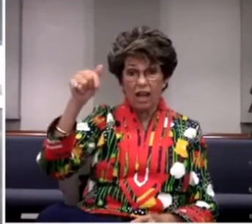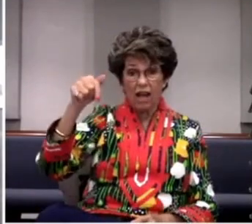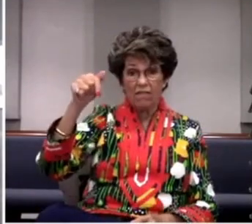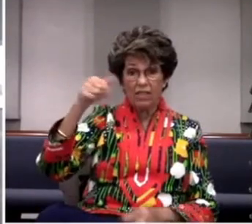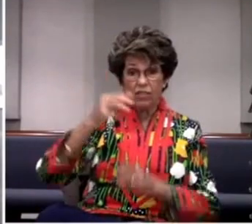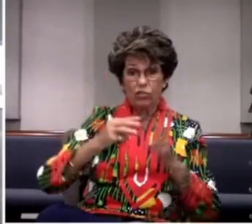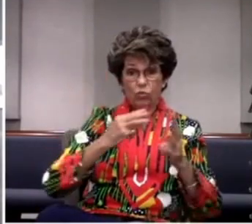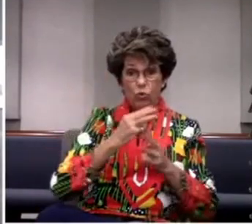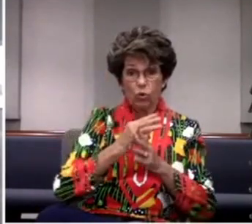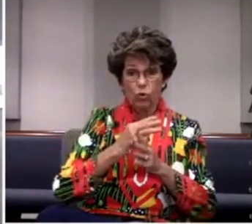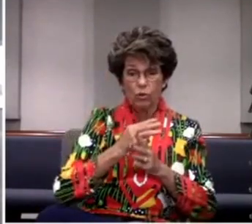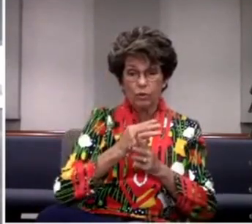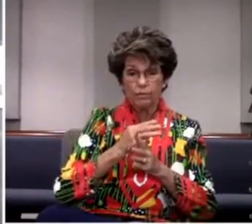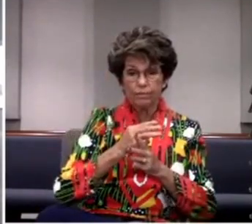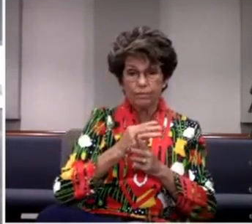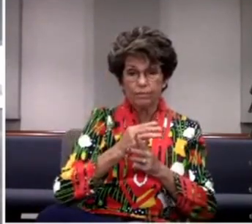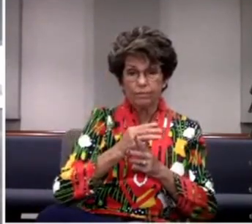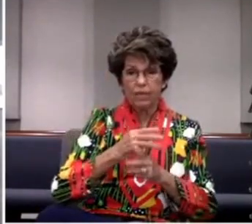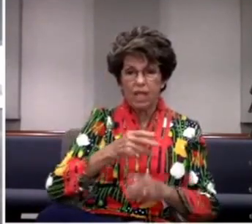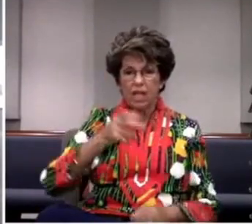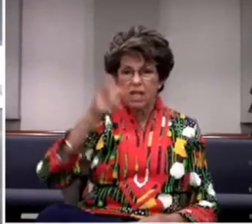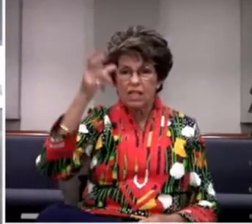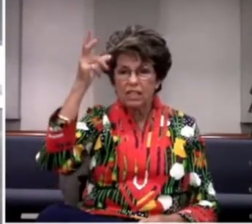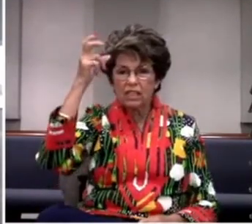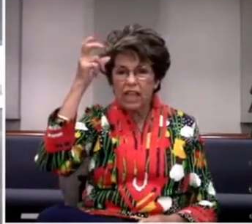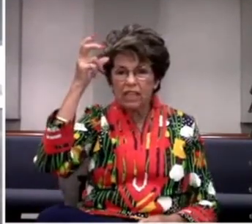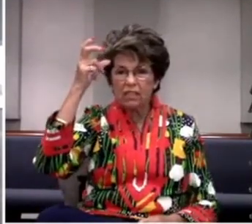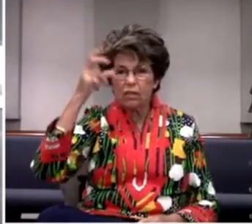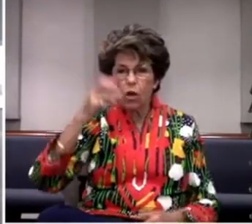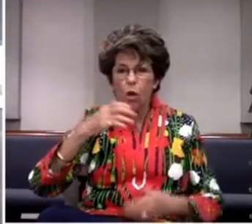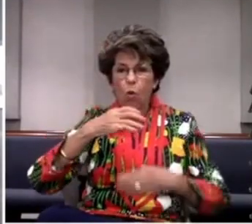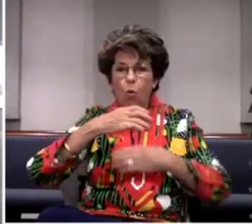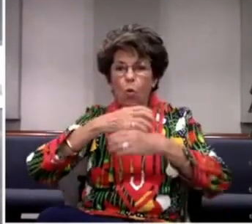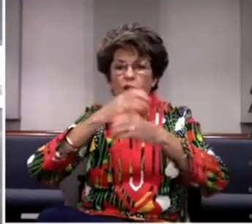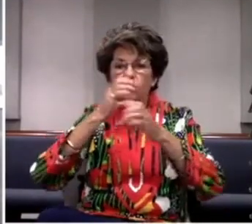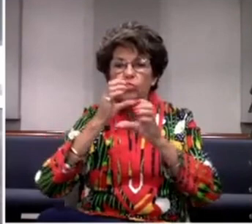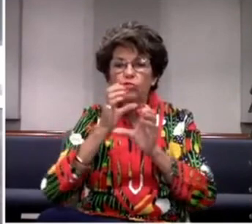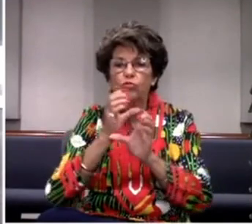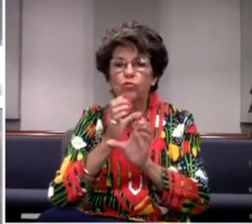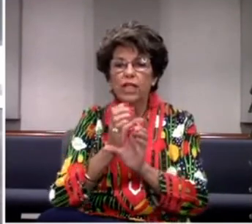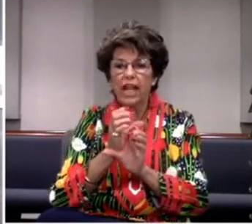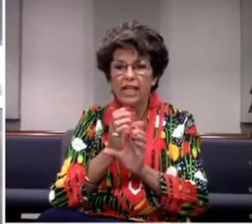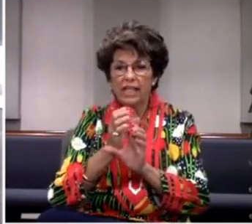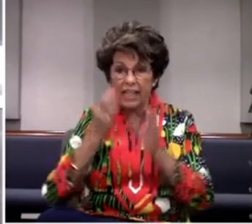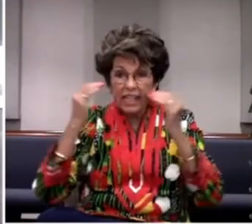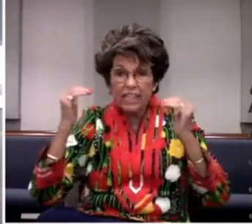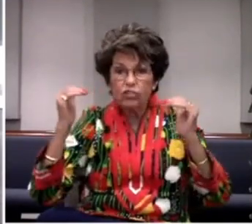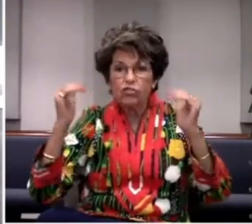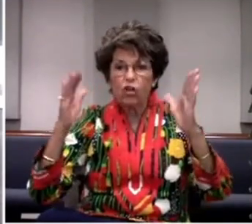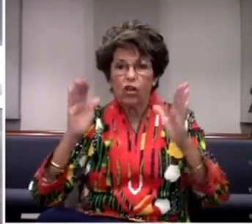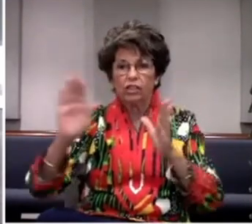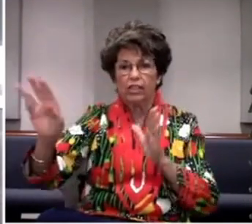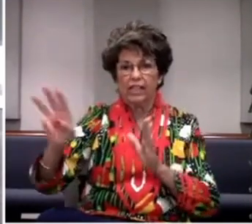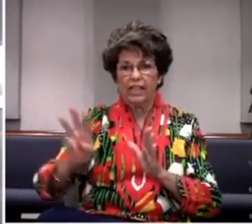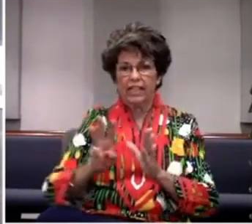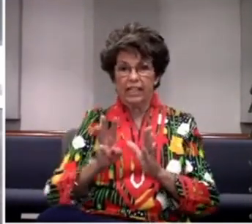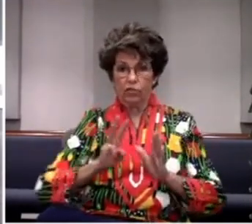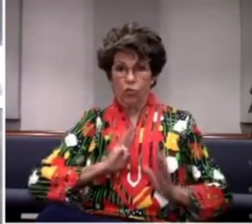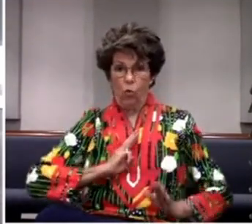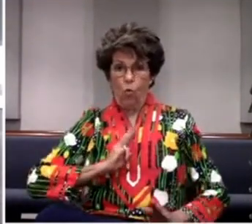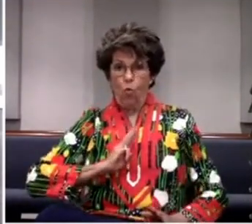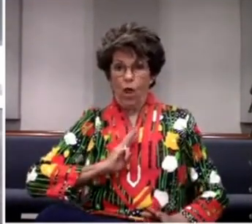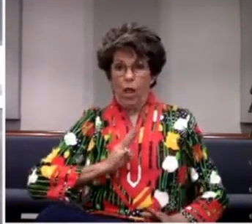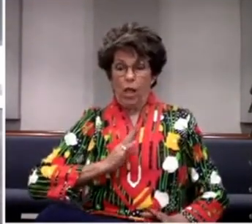angel named Lucifer, who exalted his will against God, and he has come down to this earth and he